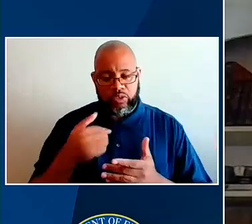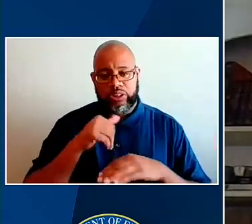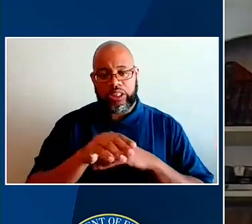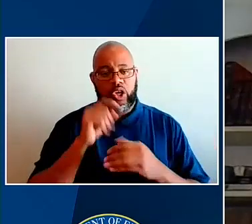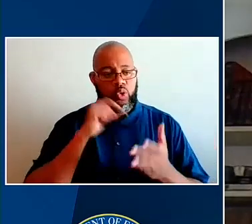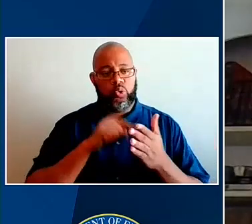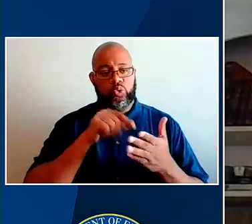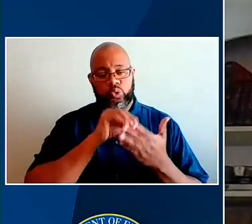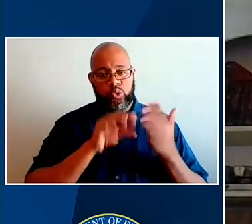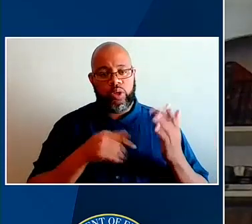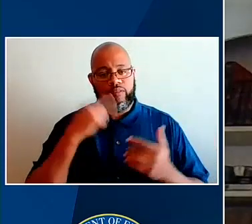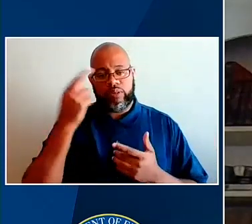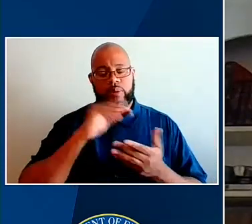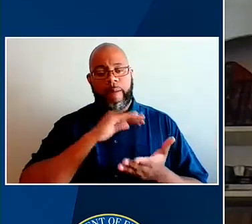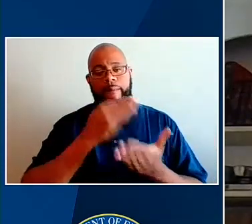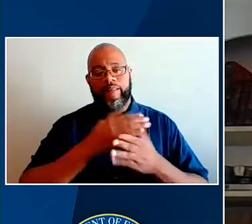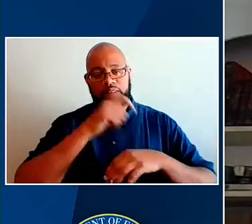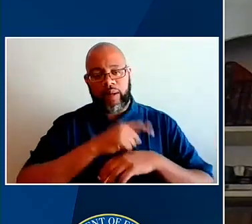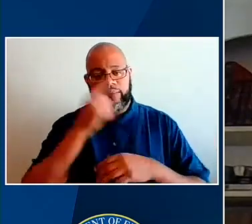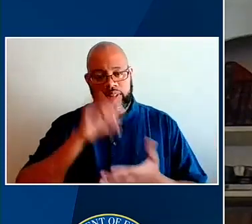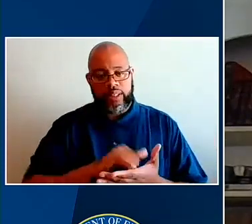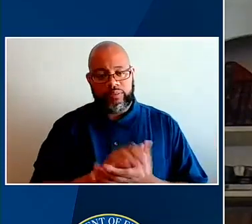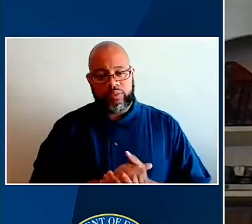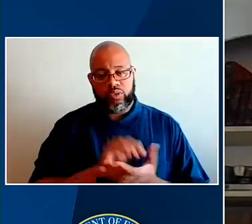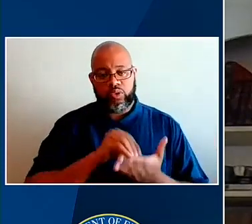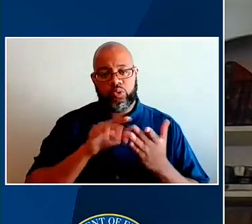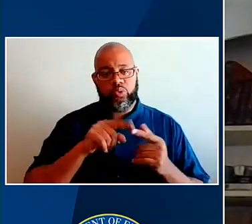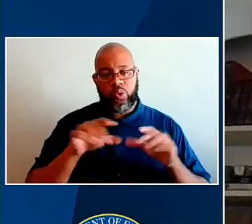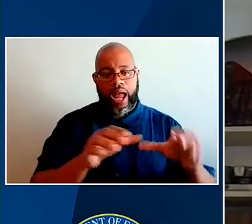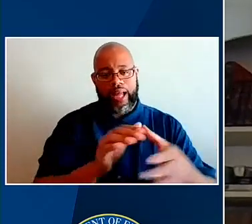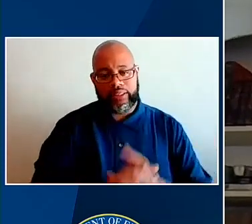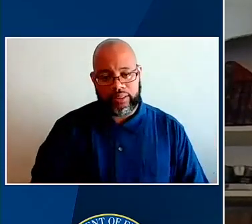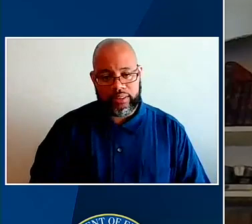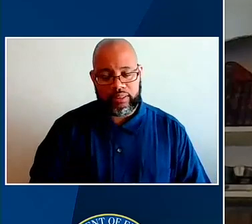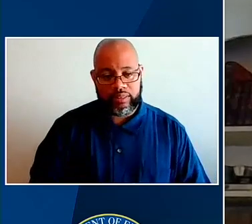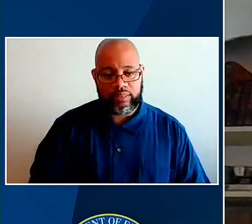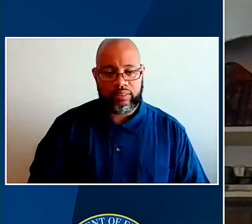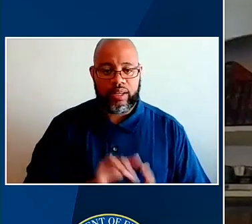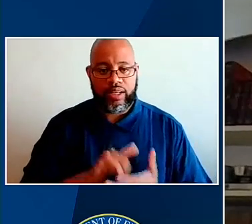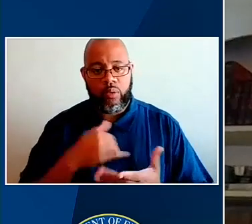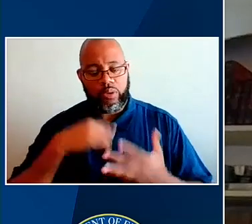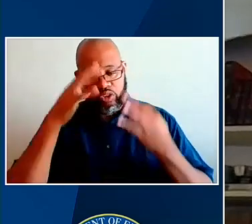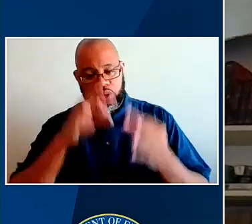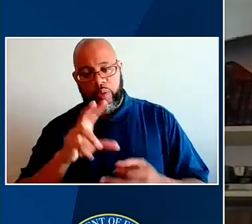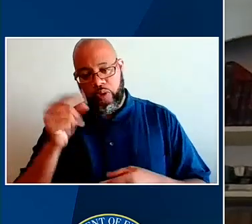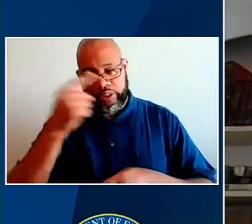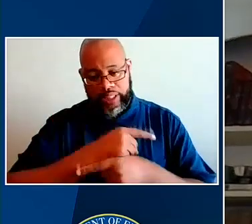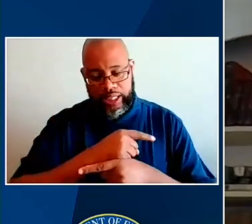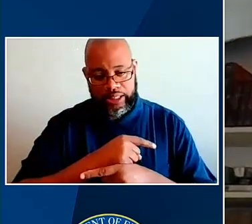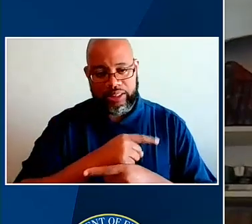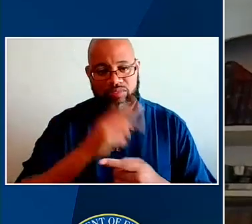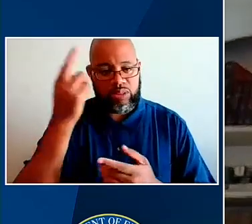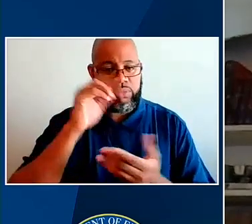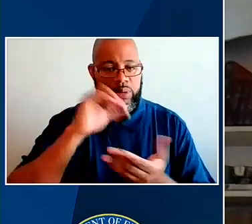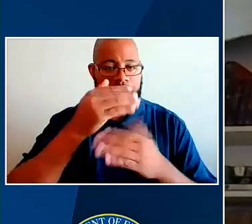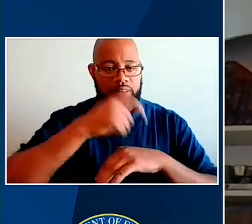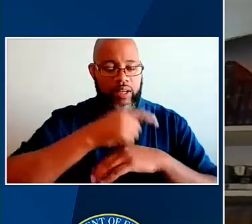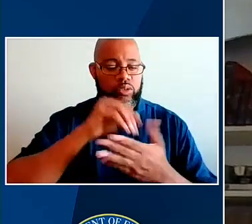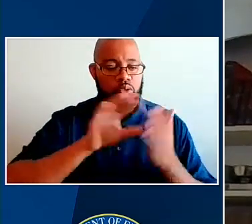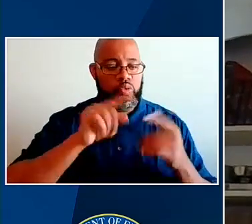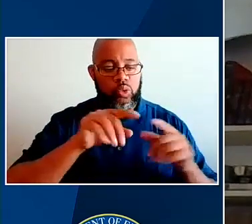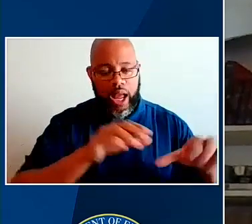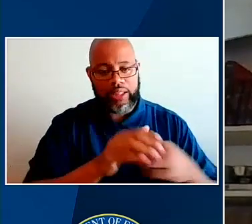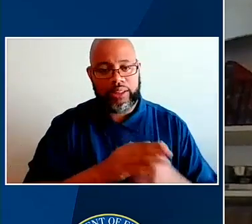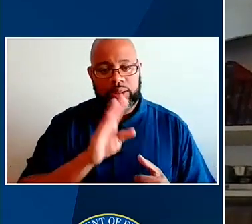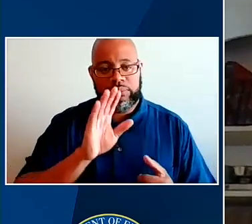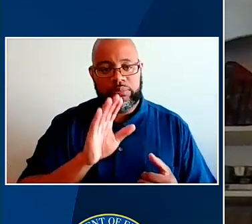have to give a reasonable amount of time for the student to act, you know, so that we've determined 30 days is a reasonable amount of time for the student to act by